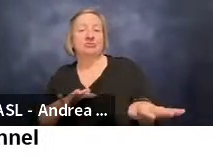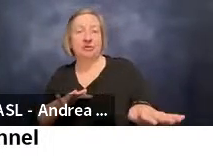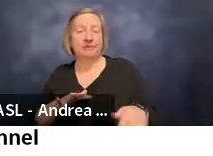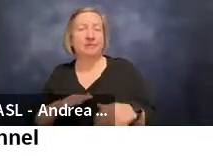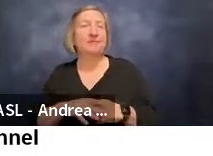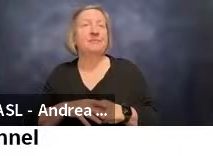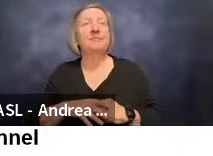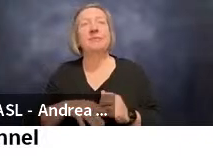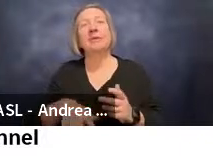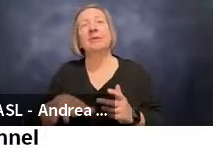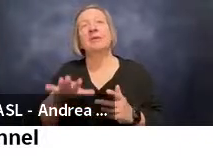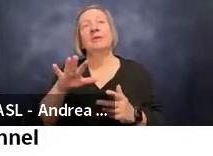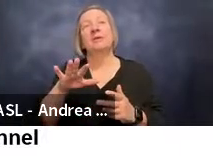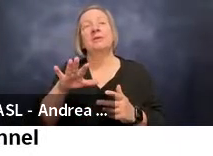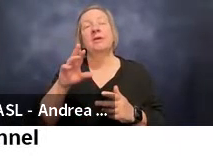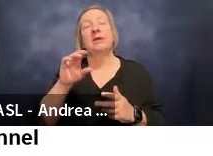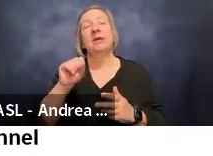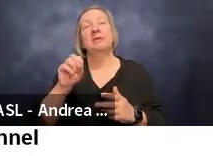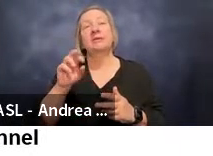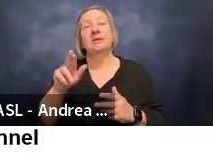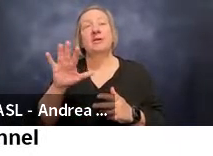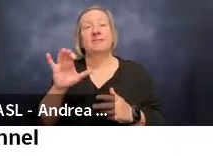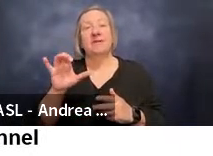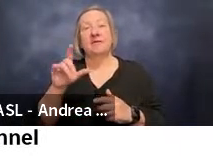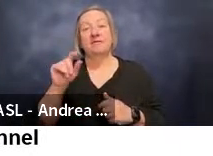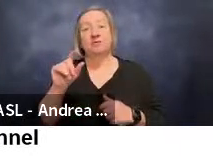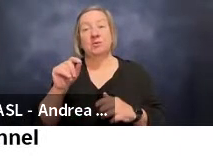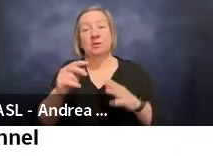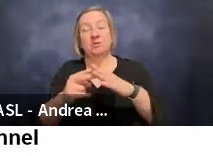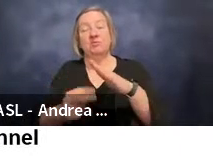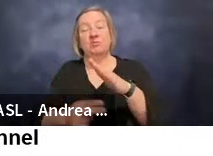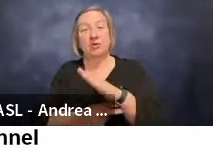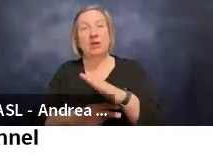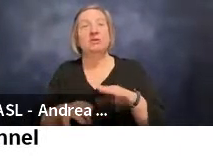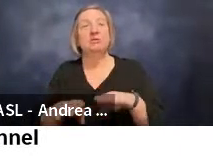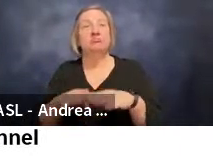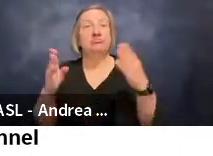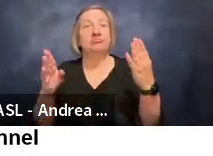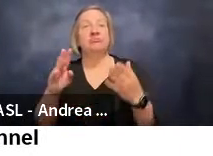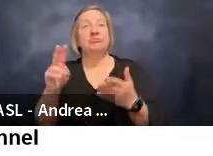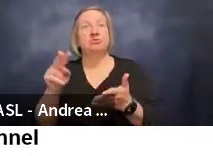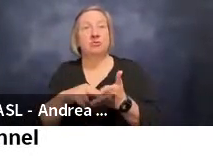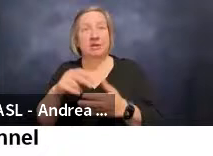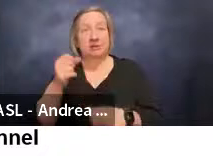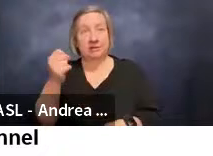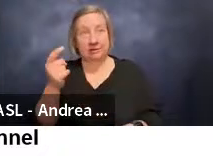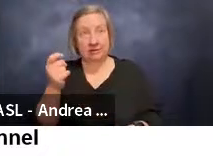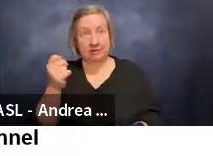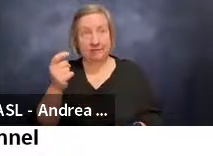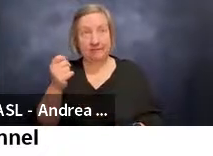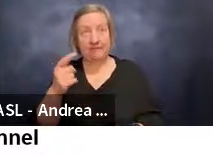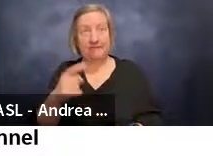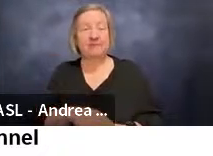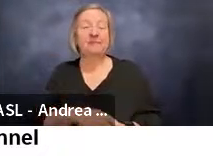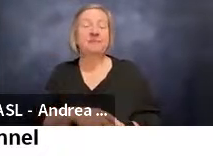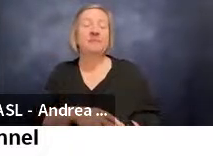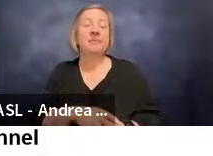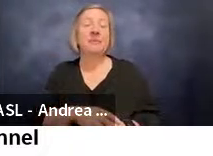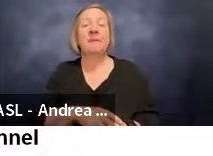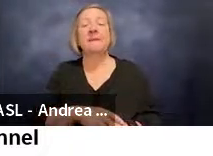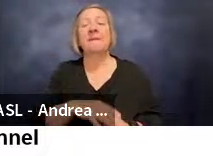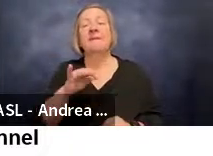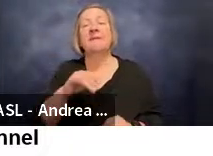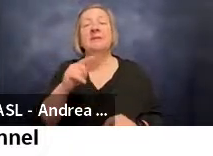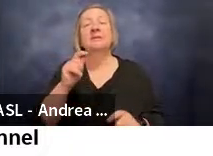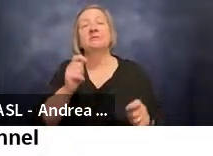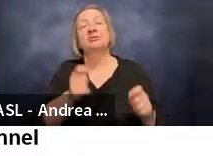520 bridge. That went live in December of 2011. This has variable toll